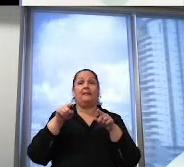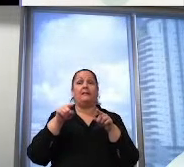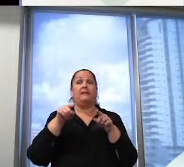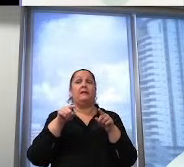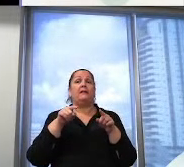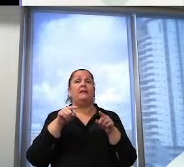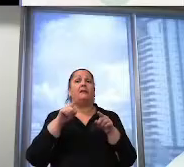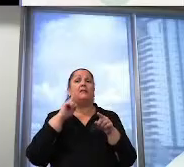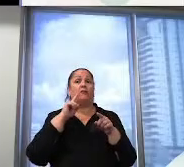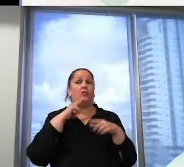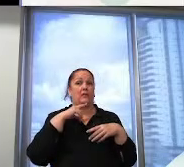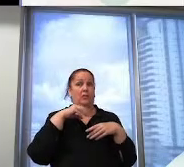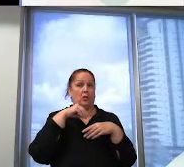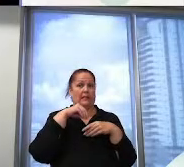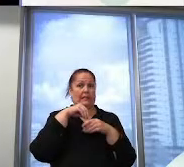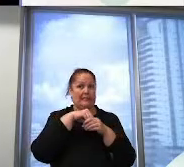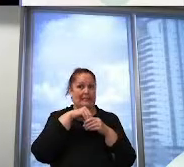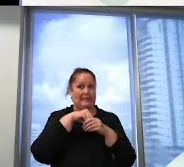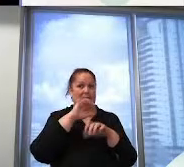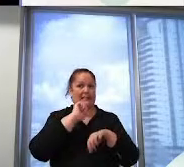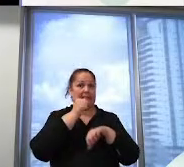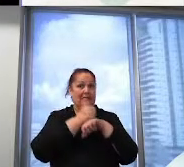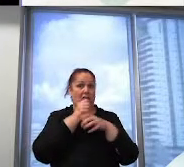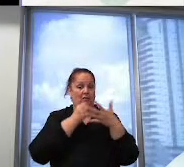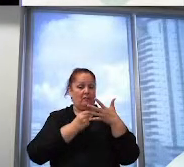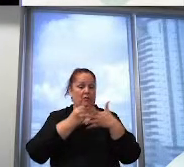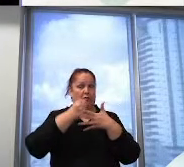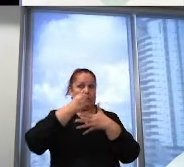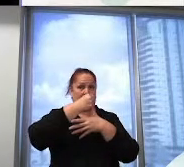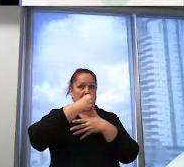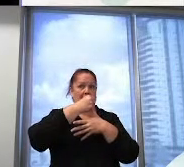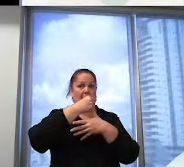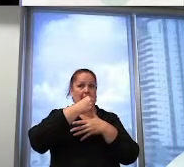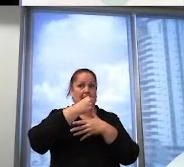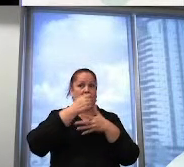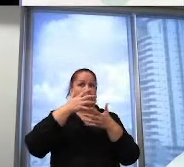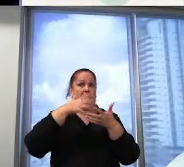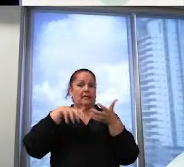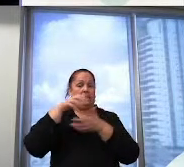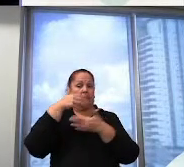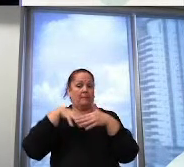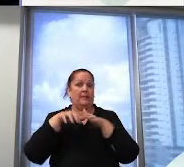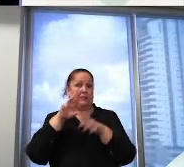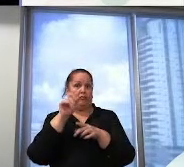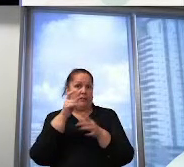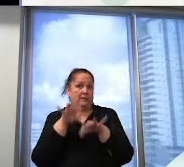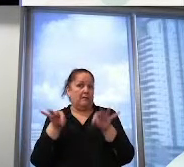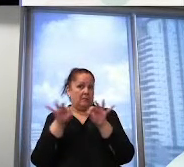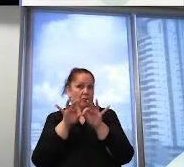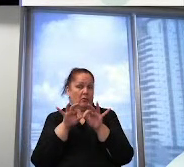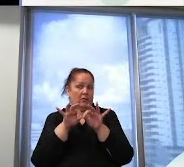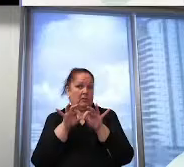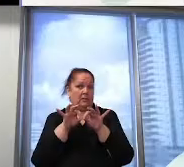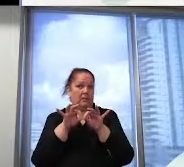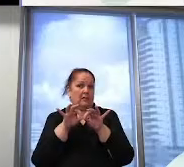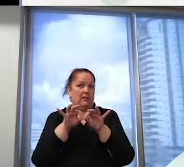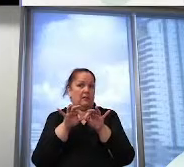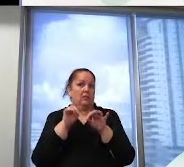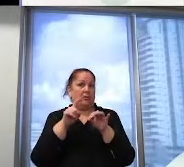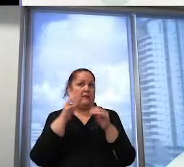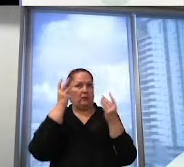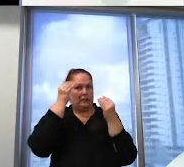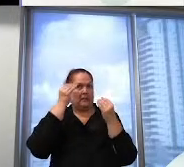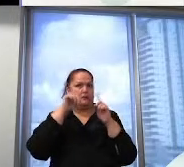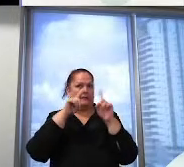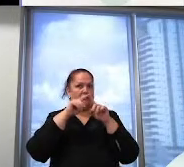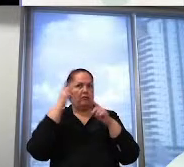Burgermeister. In terms of your internal setting of priorities, blended rate is important. You have to think